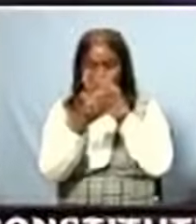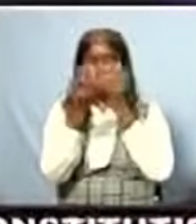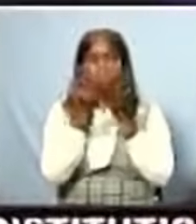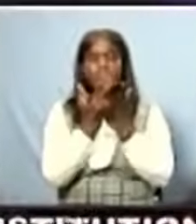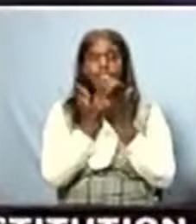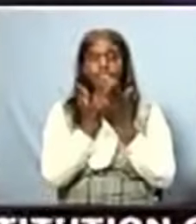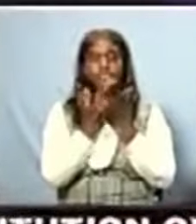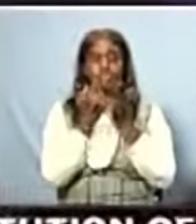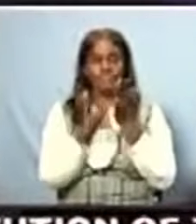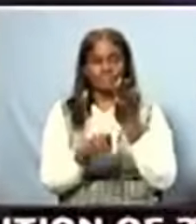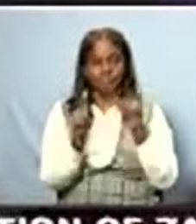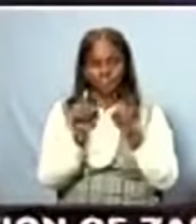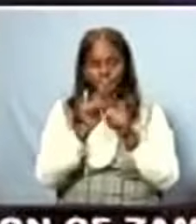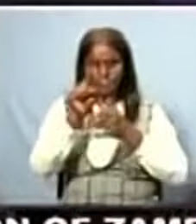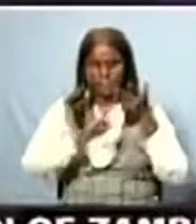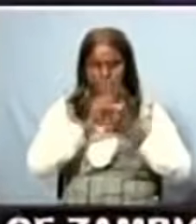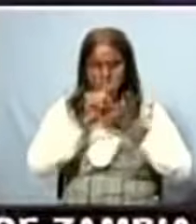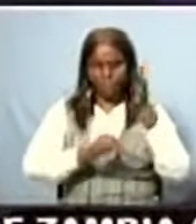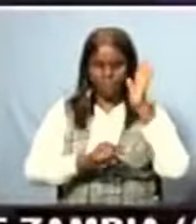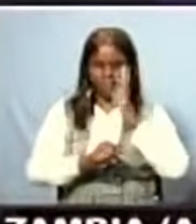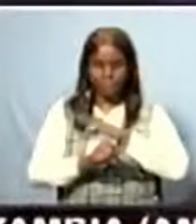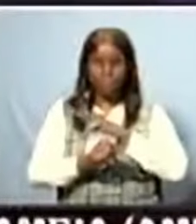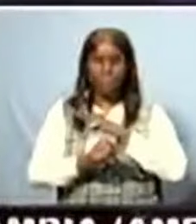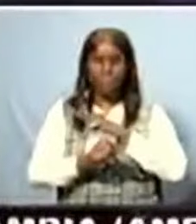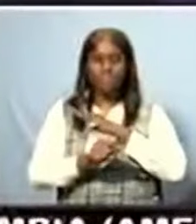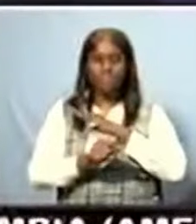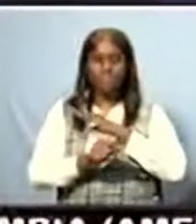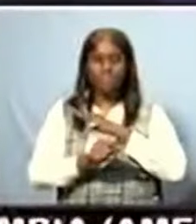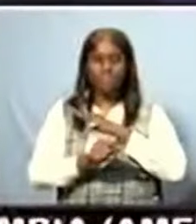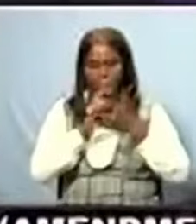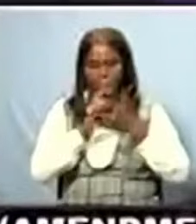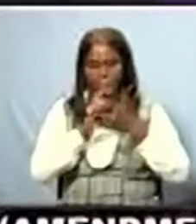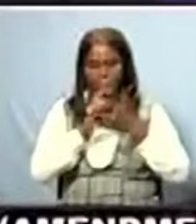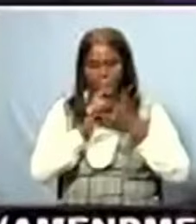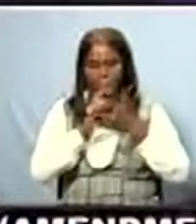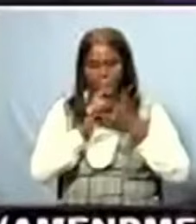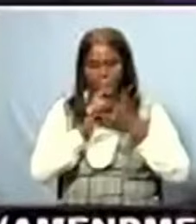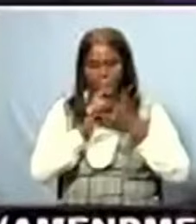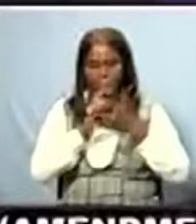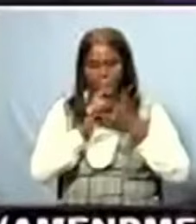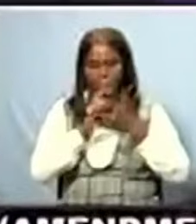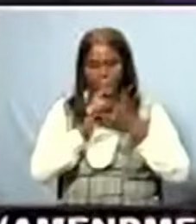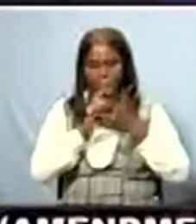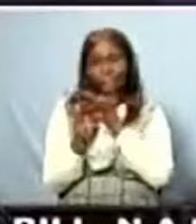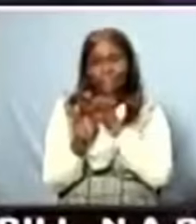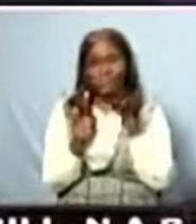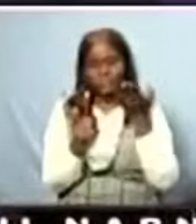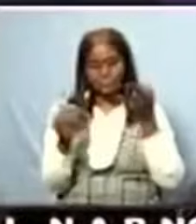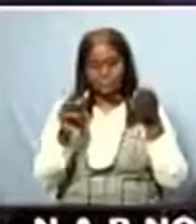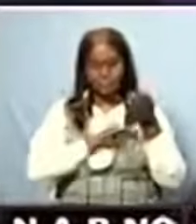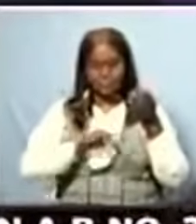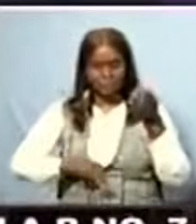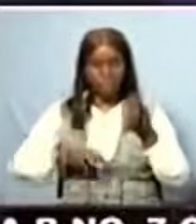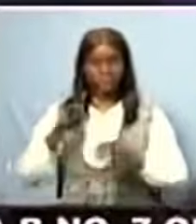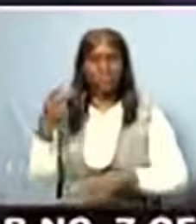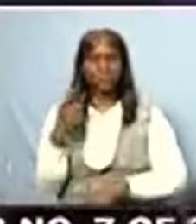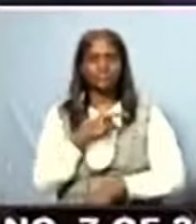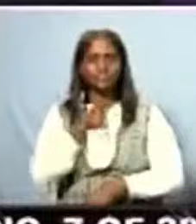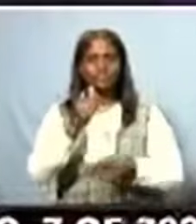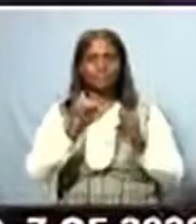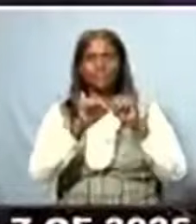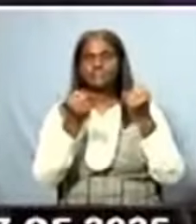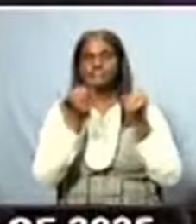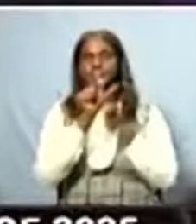that the disqualification be when a member of parliament